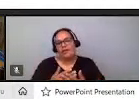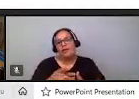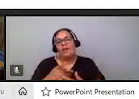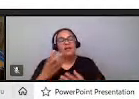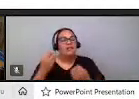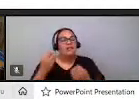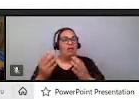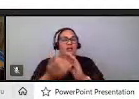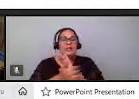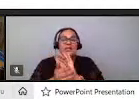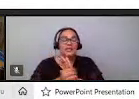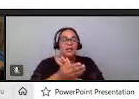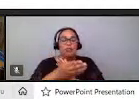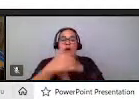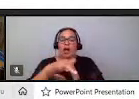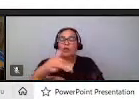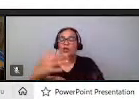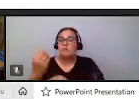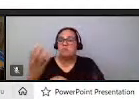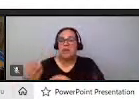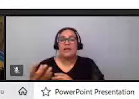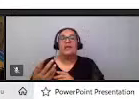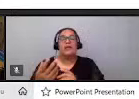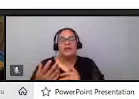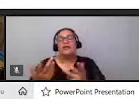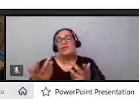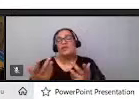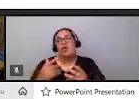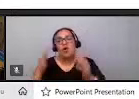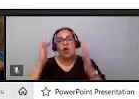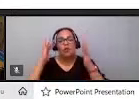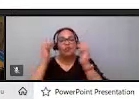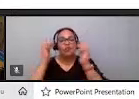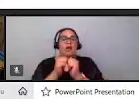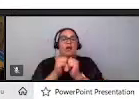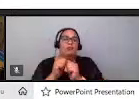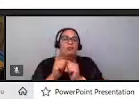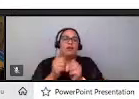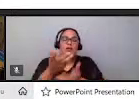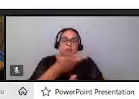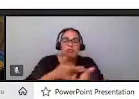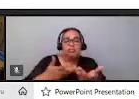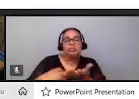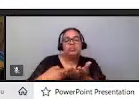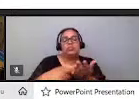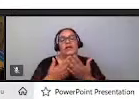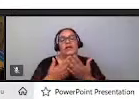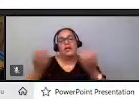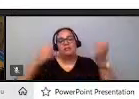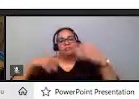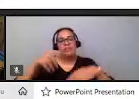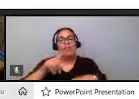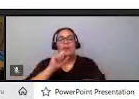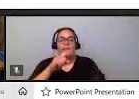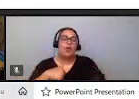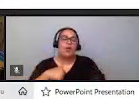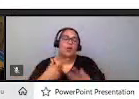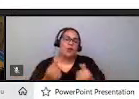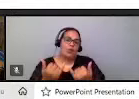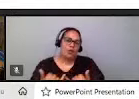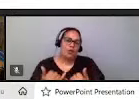a lot of skills outside there's a lot of s and and and brain power that we can work together and that is exactly what we are